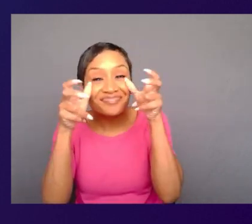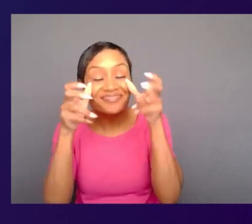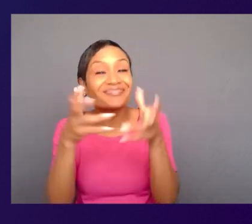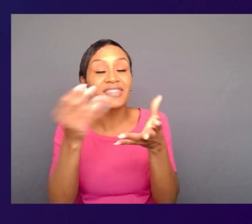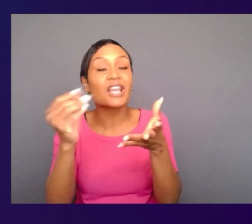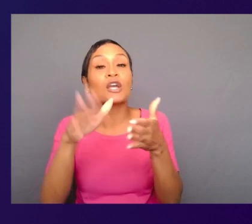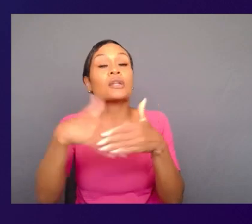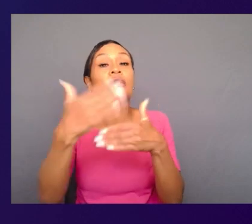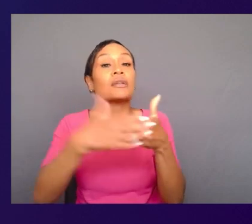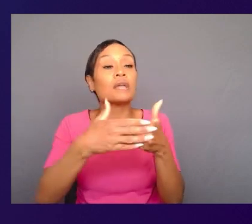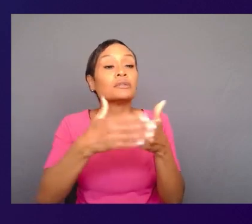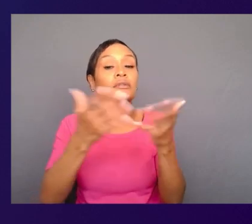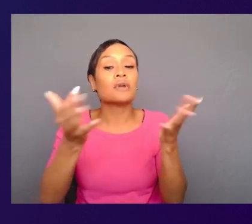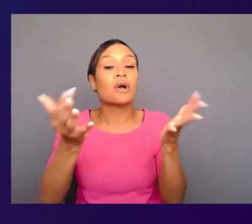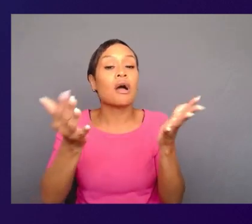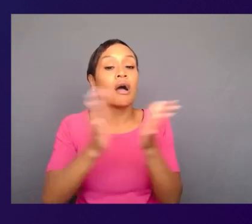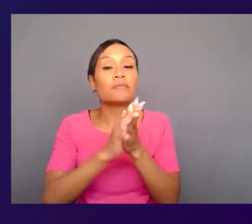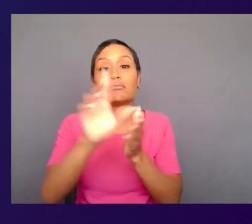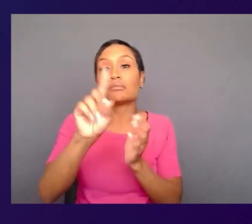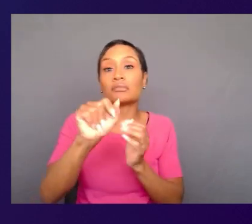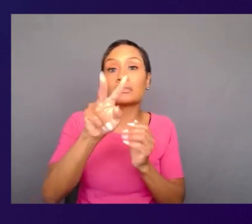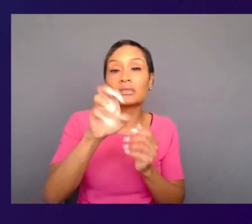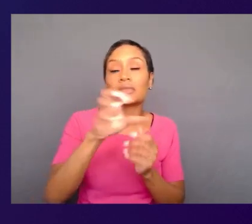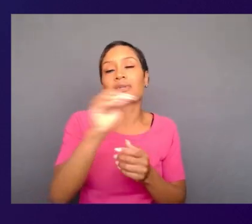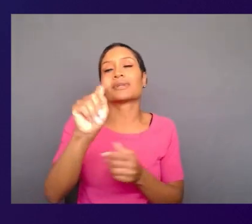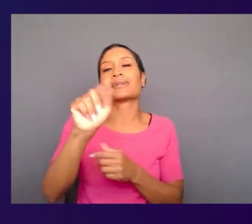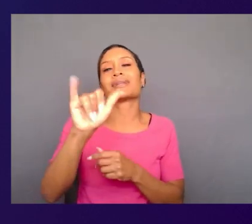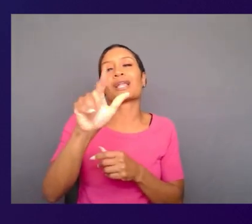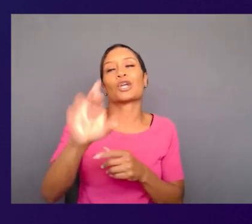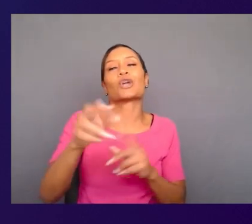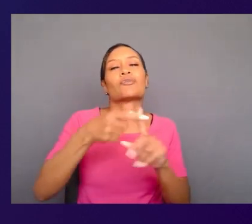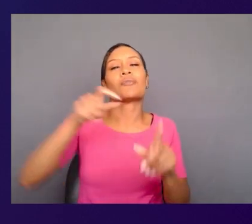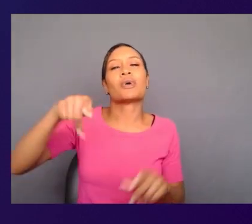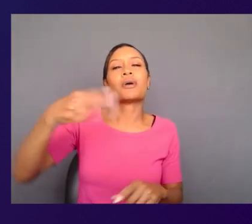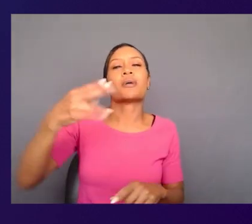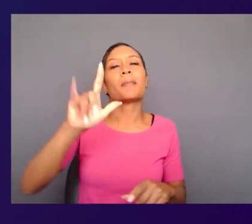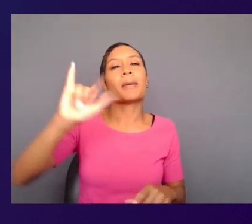Next up, we're going to have Dave and Taylor from Phillips 66